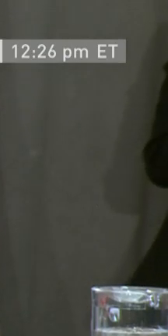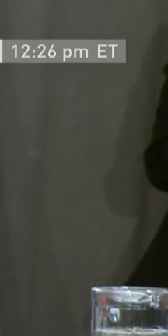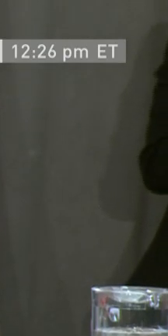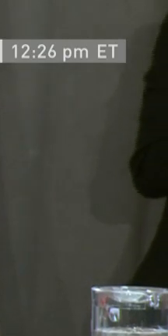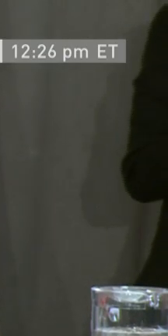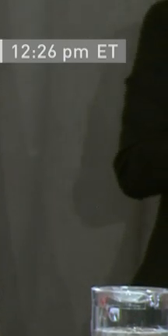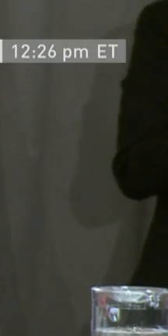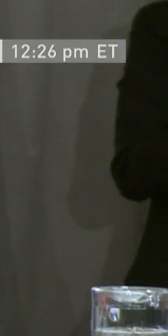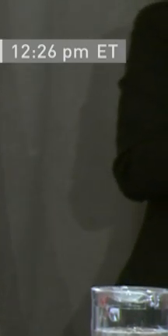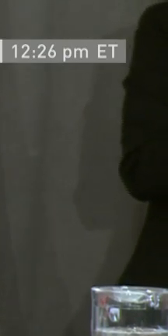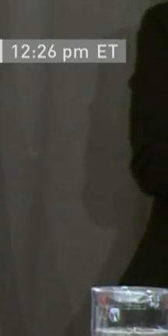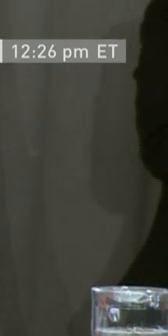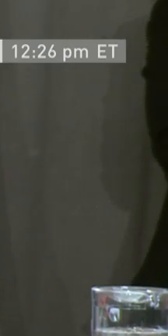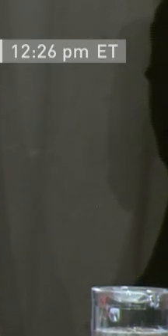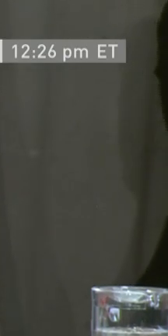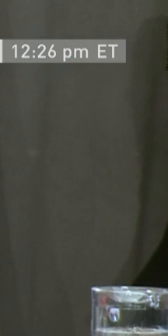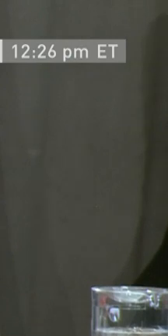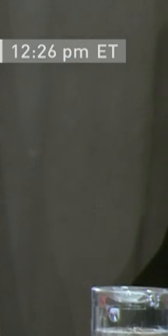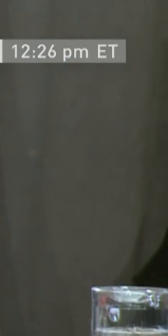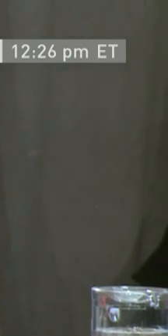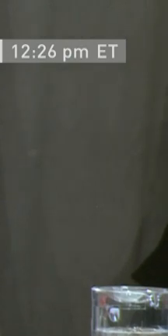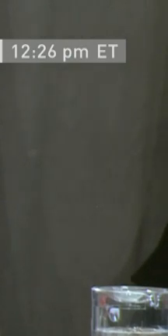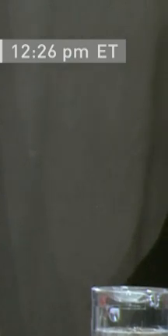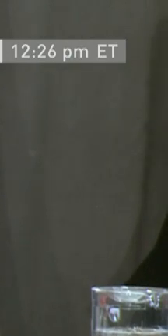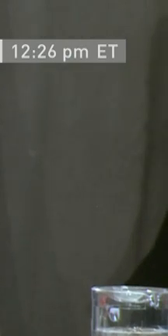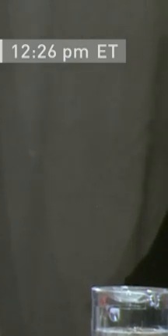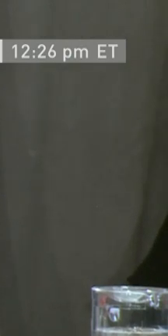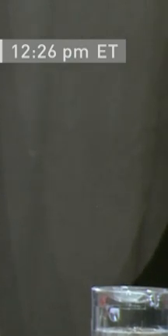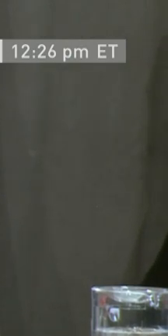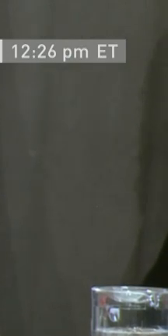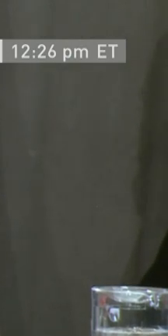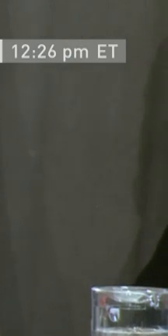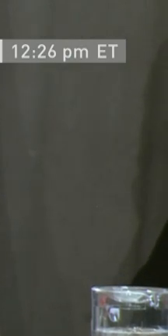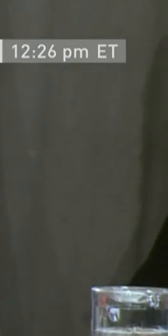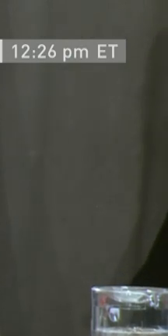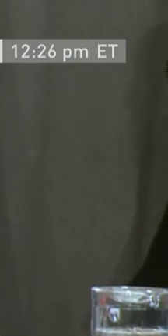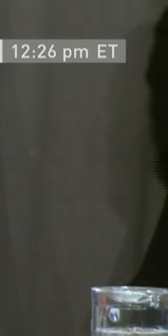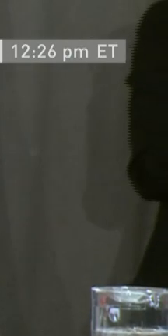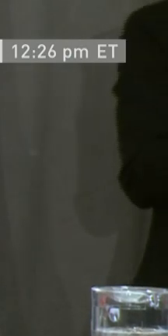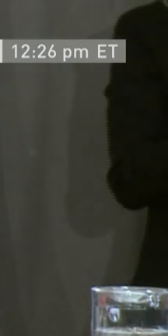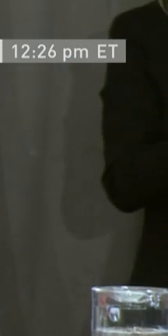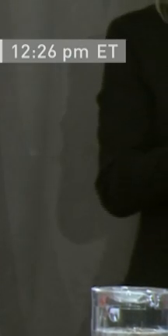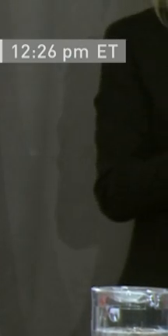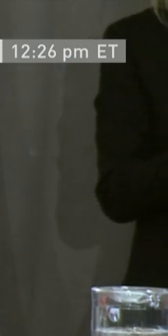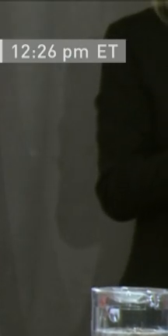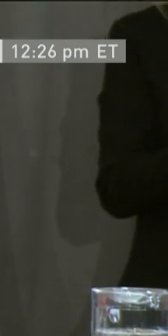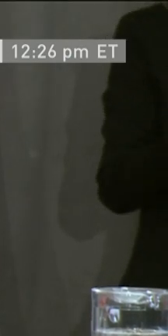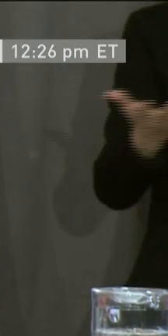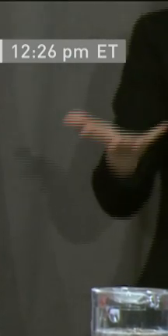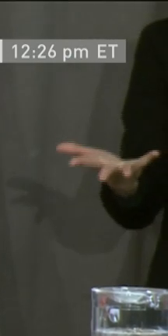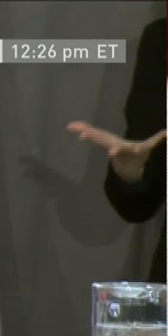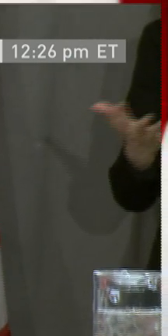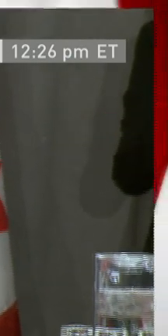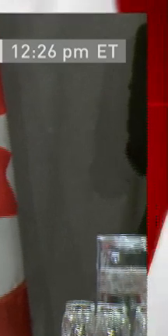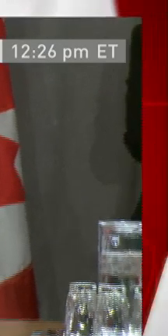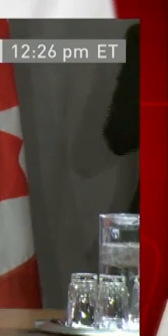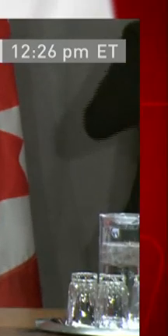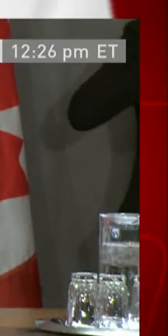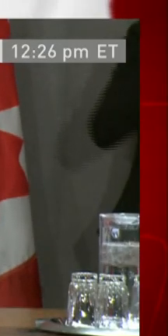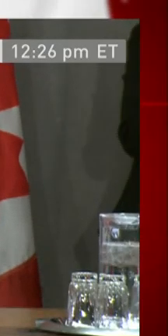I mentioned before anyway. So we're meeting more or less continuously. It was like the both on